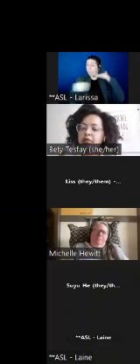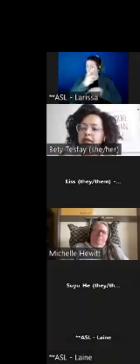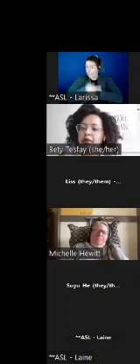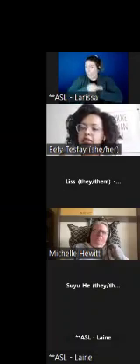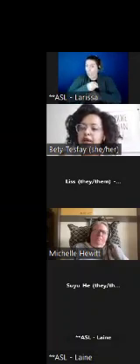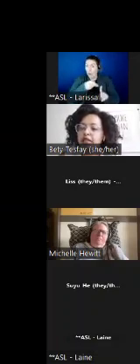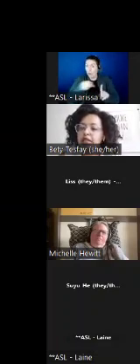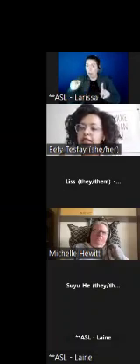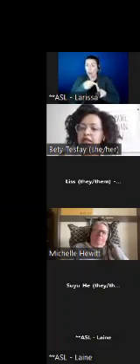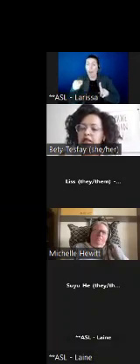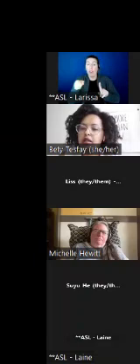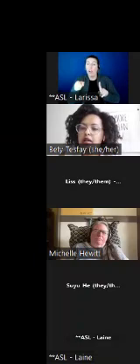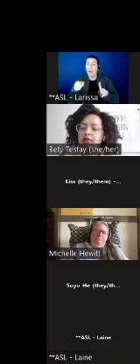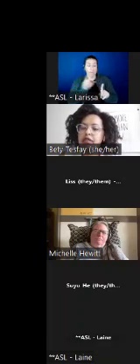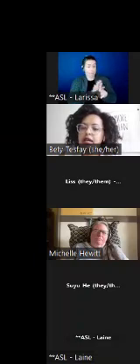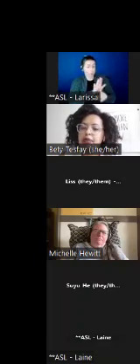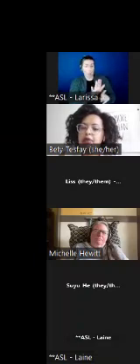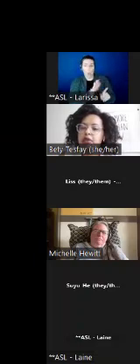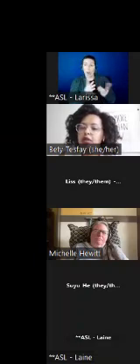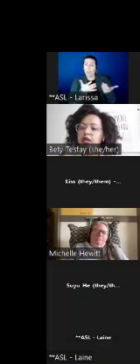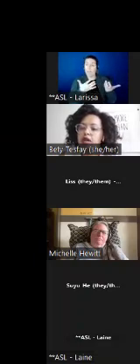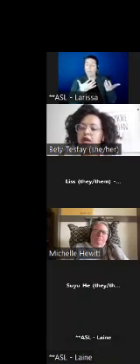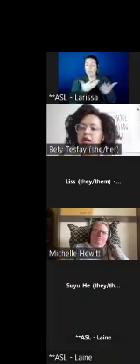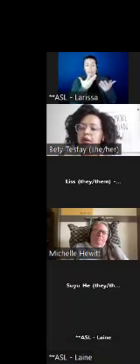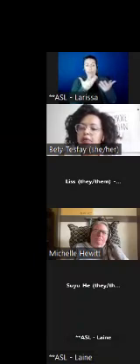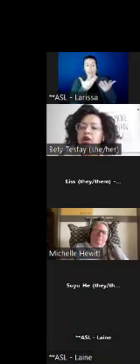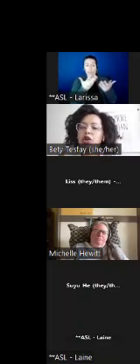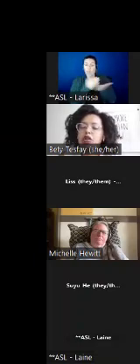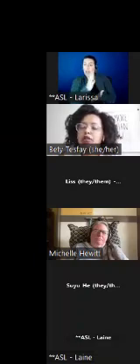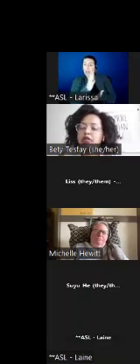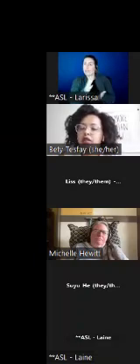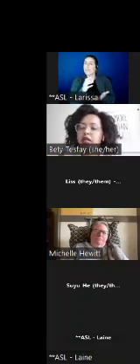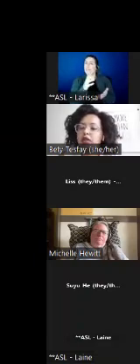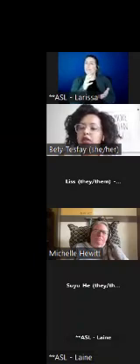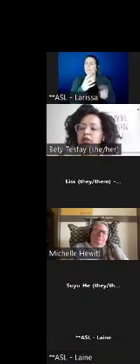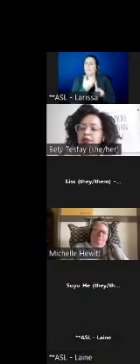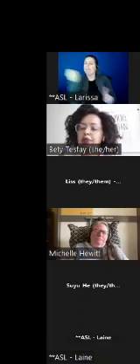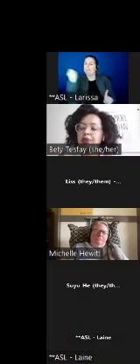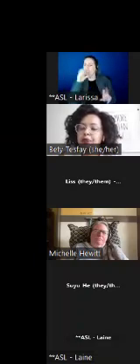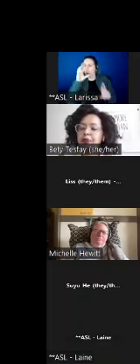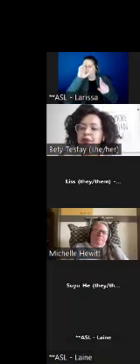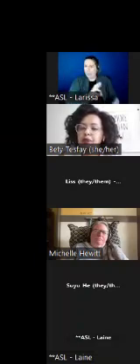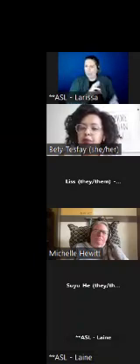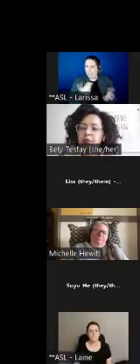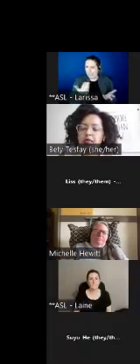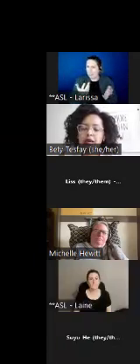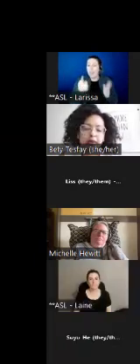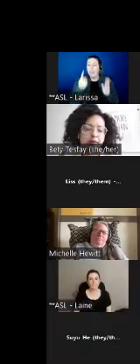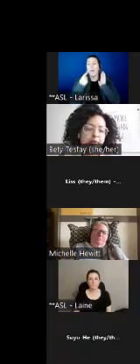not being respected. For example, not all of the legal